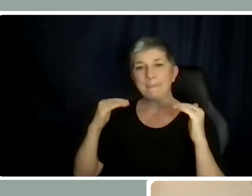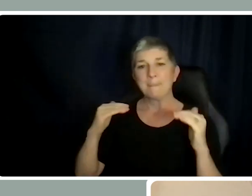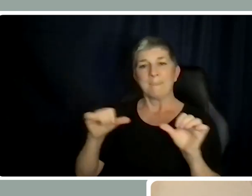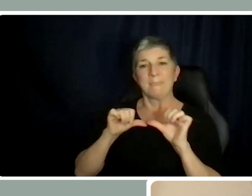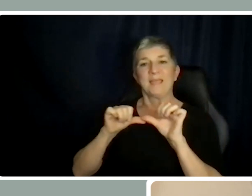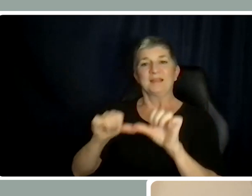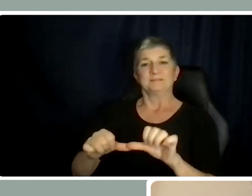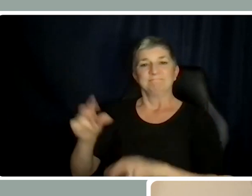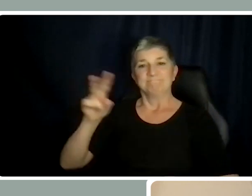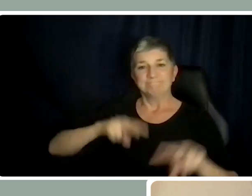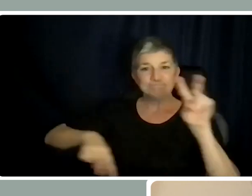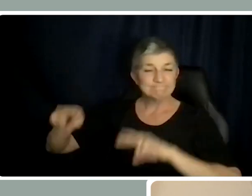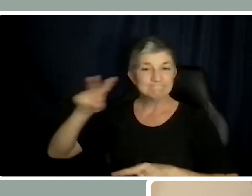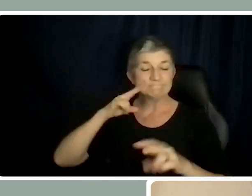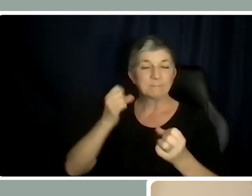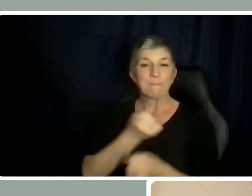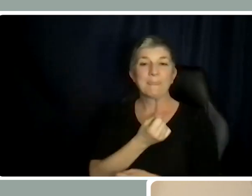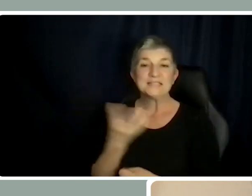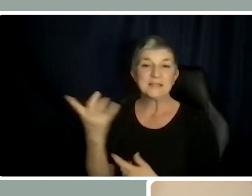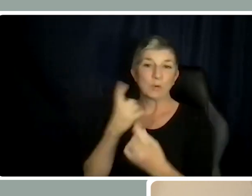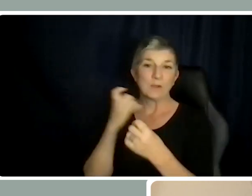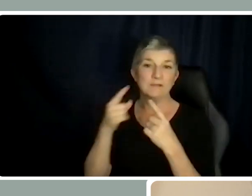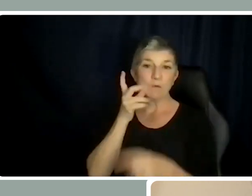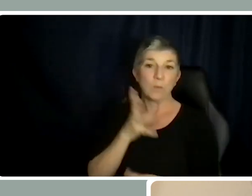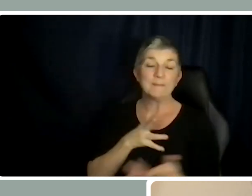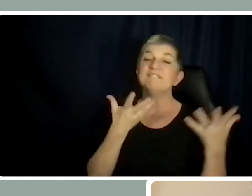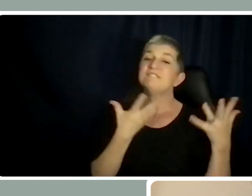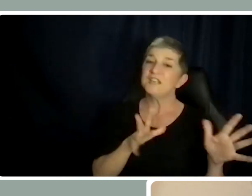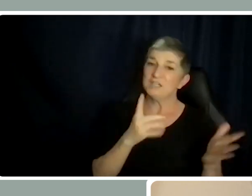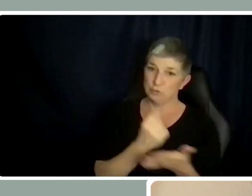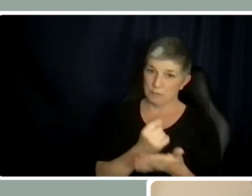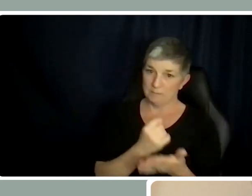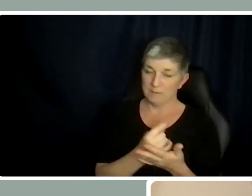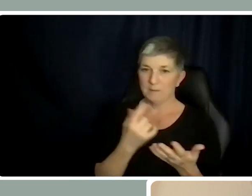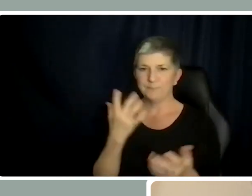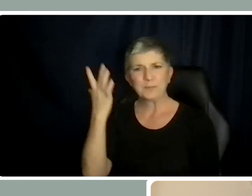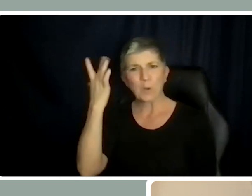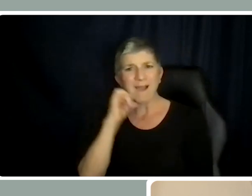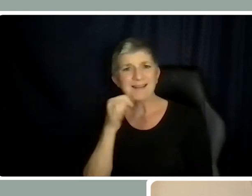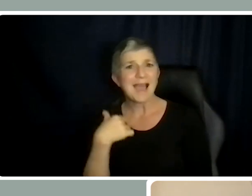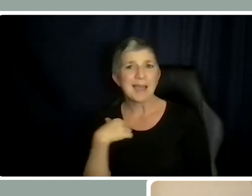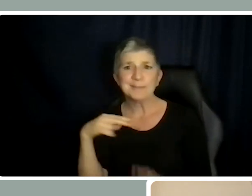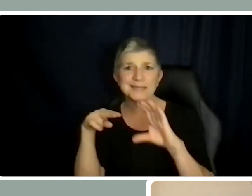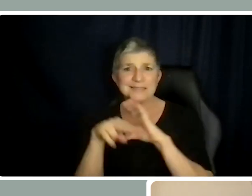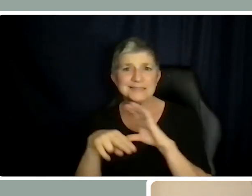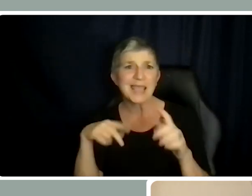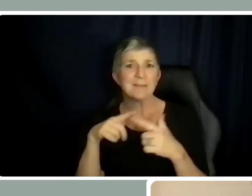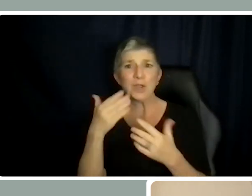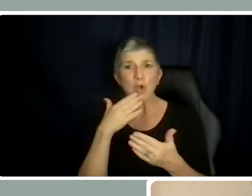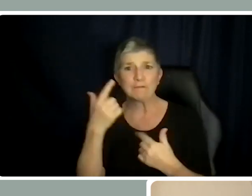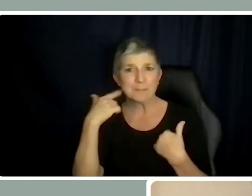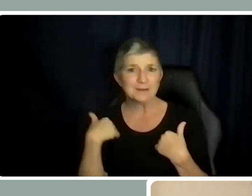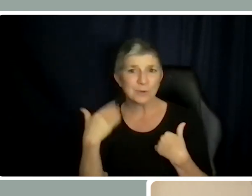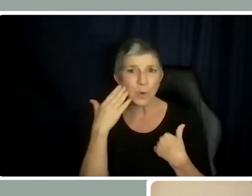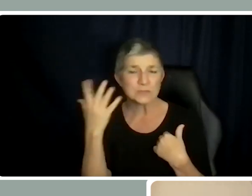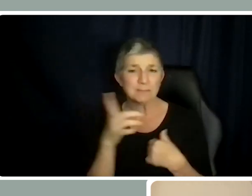ongoing surveillance. So there are a bunch of questions for women who have finished their treatment. They want to know, why aren't I getting scans? Wouldn't it be good for me to know